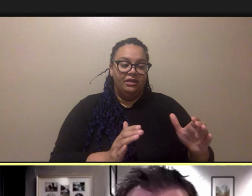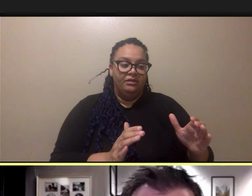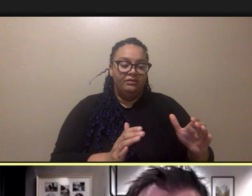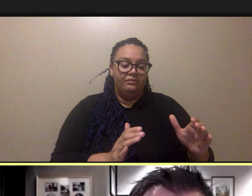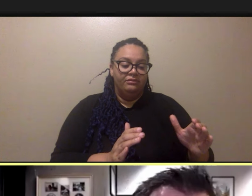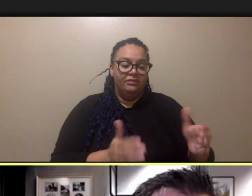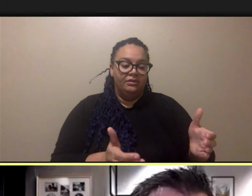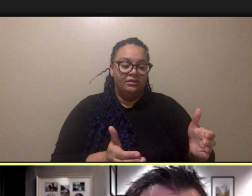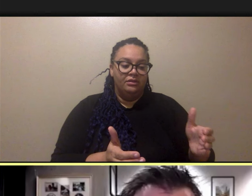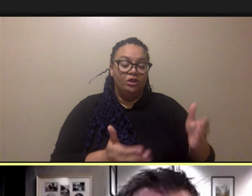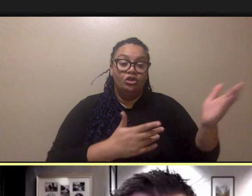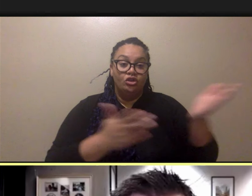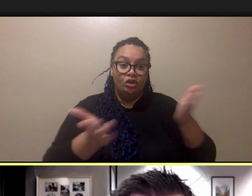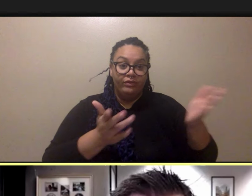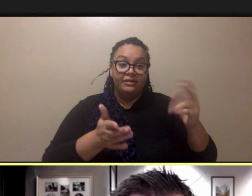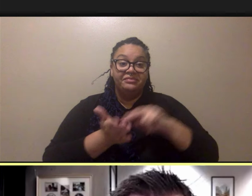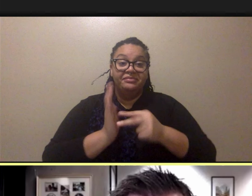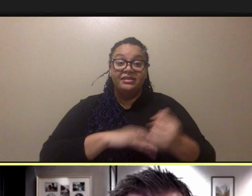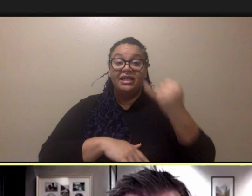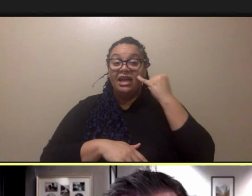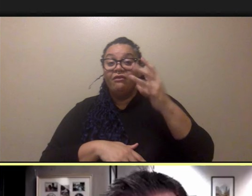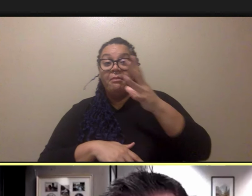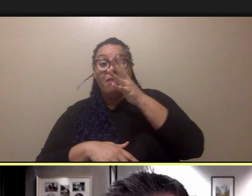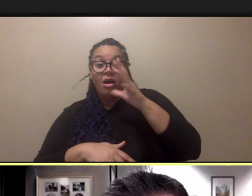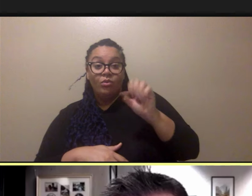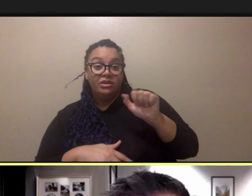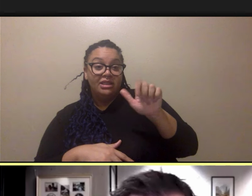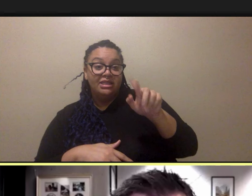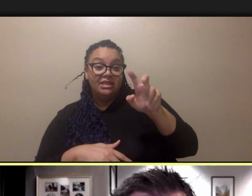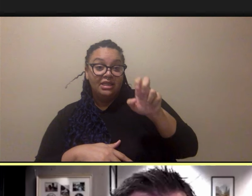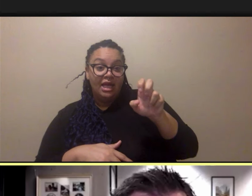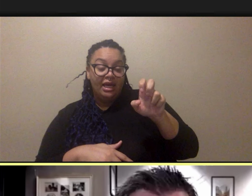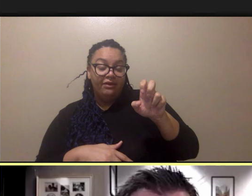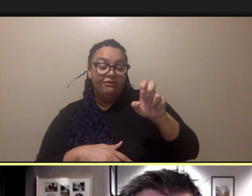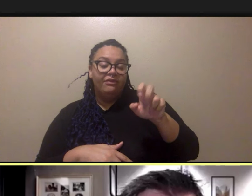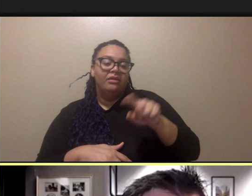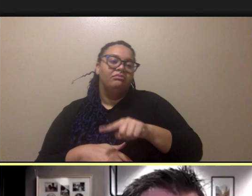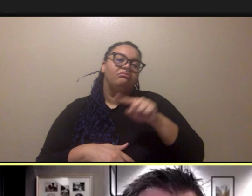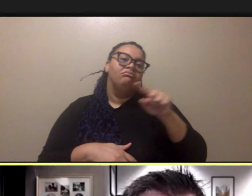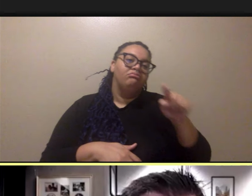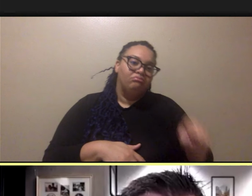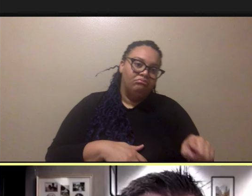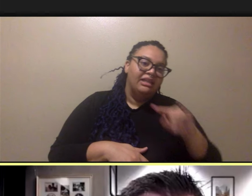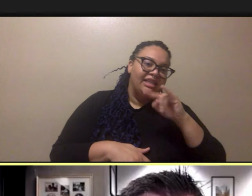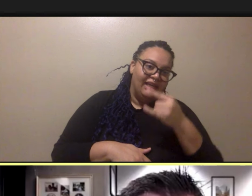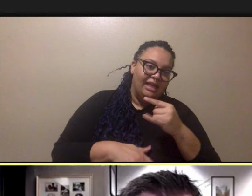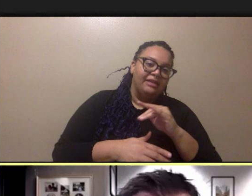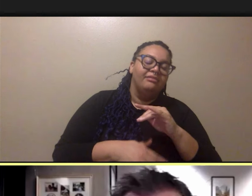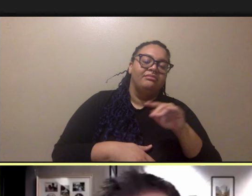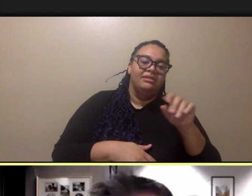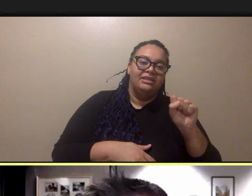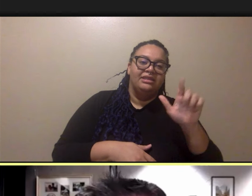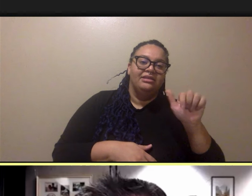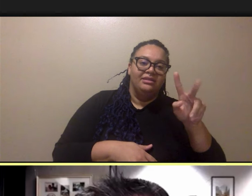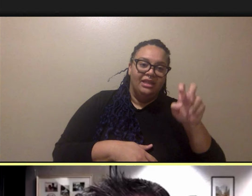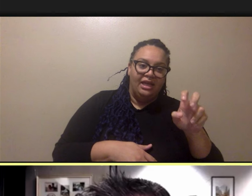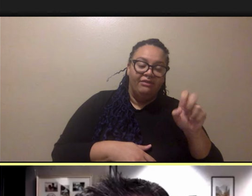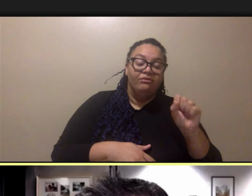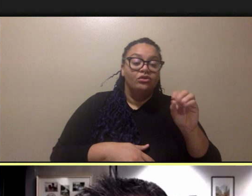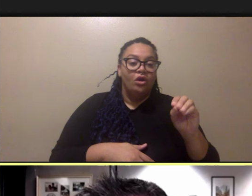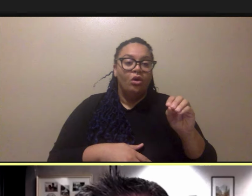slave, the child was a slave. That starts to make it more racialized. You can't really break out of it. By